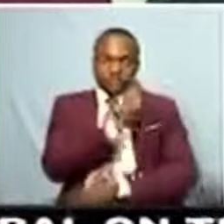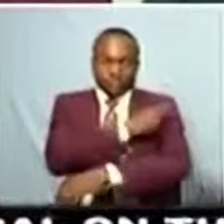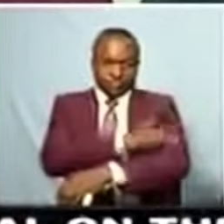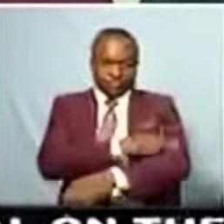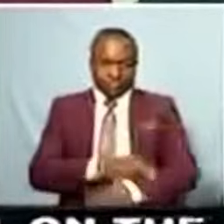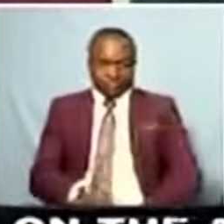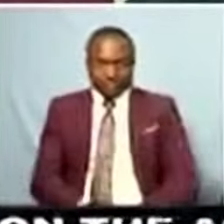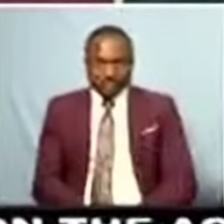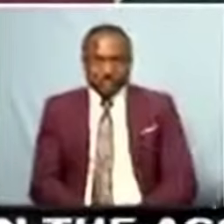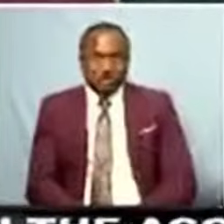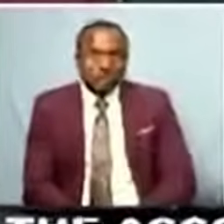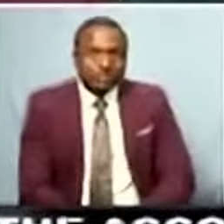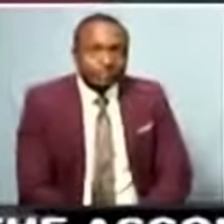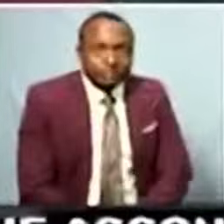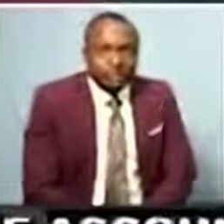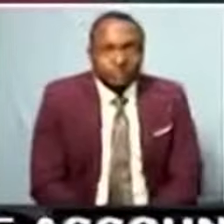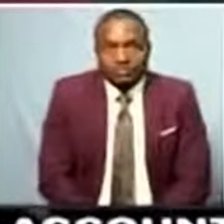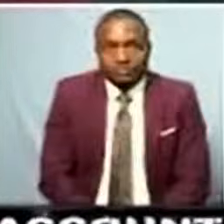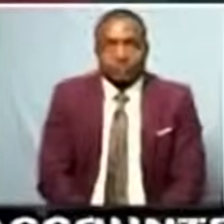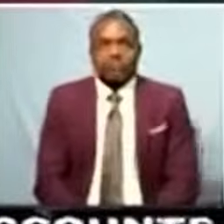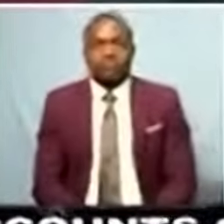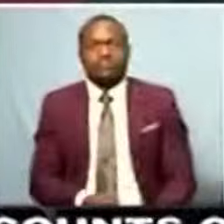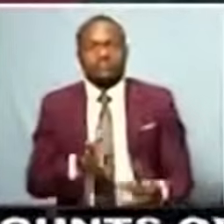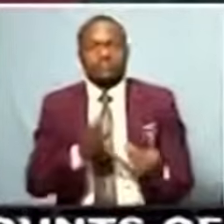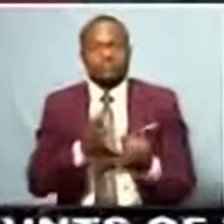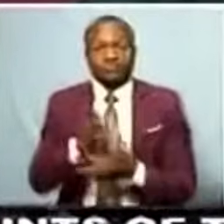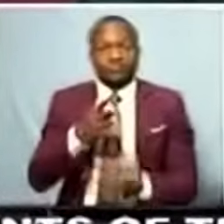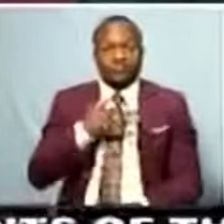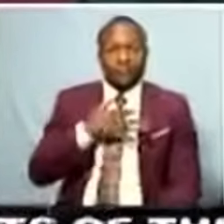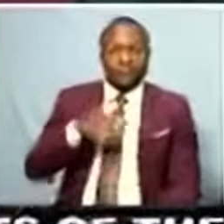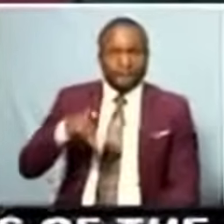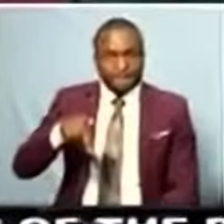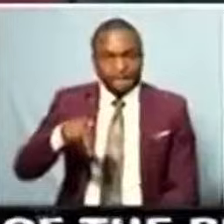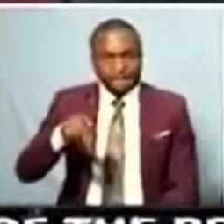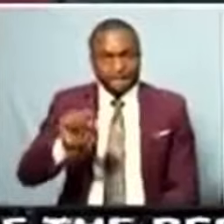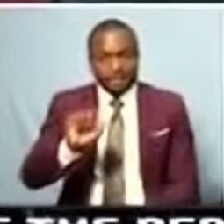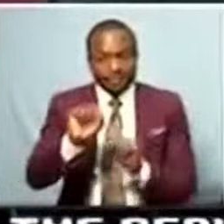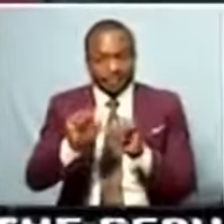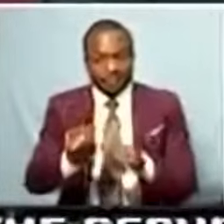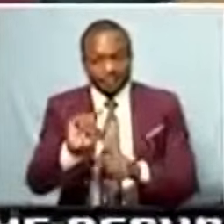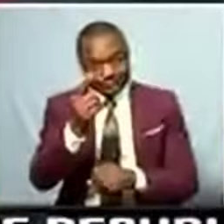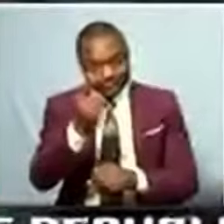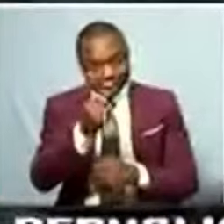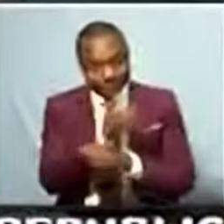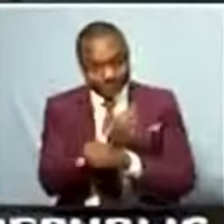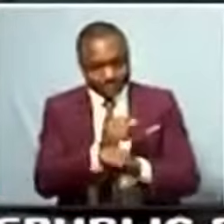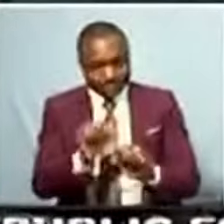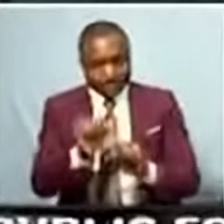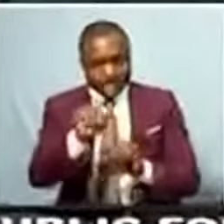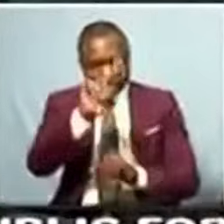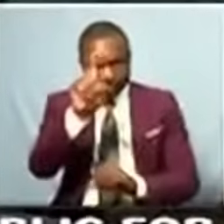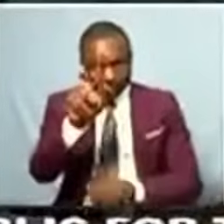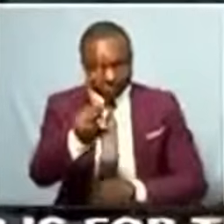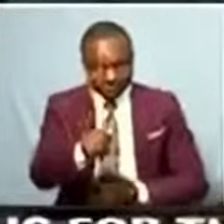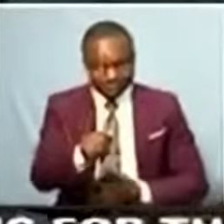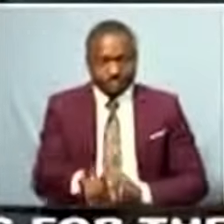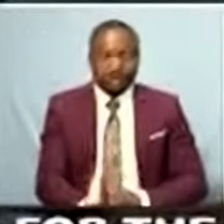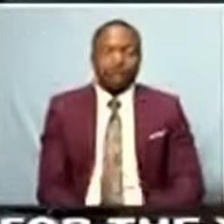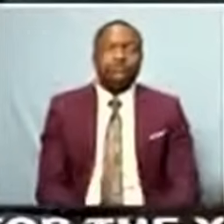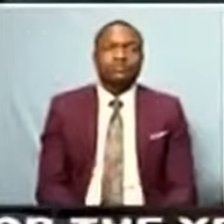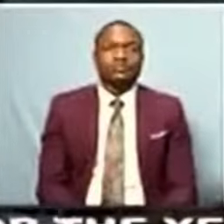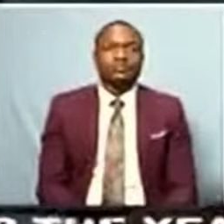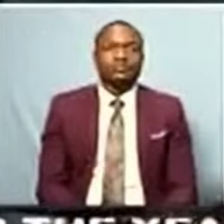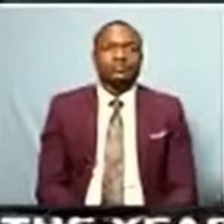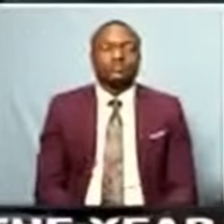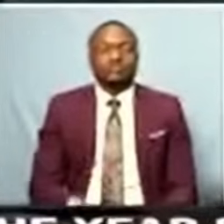Chair. Through my PS, let me first address maybe the question of the